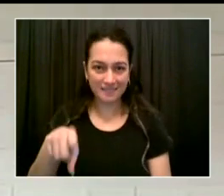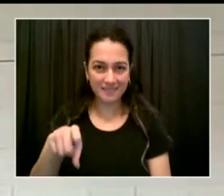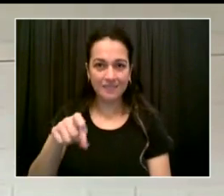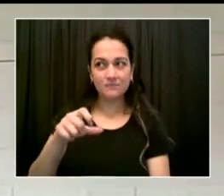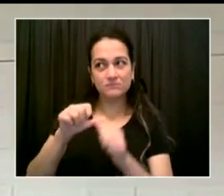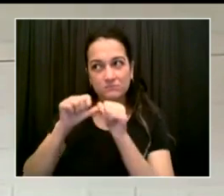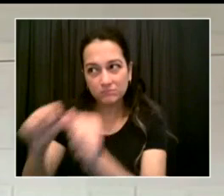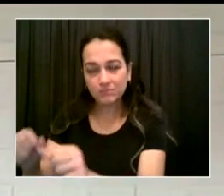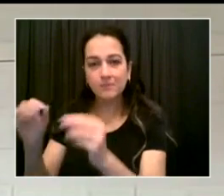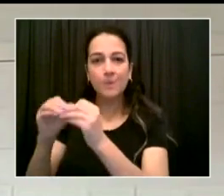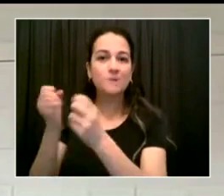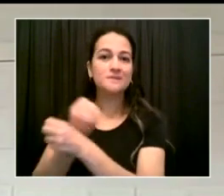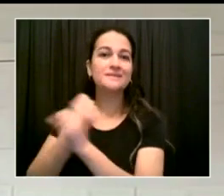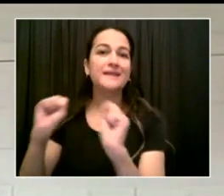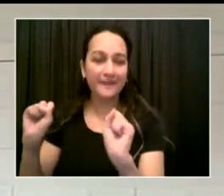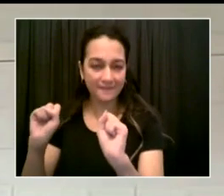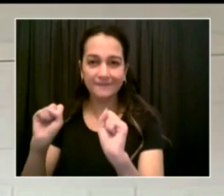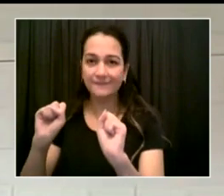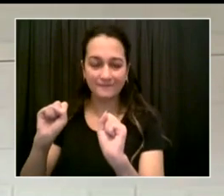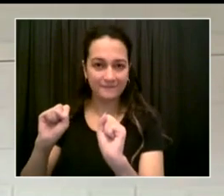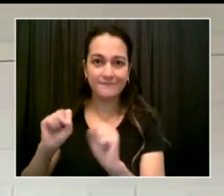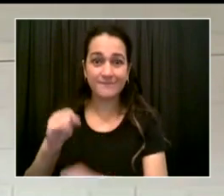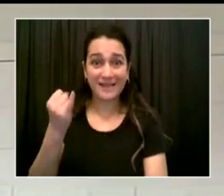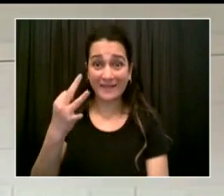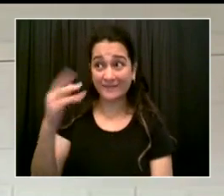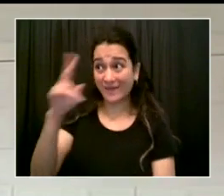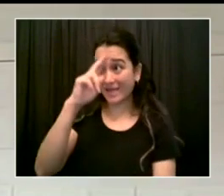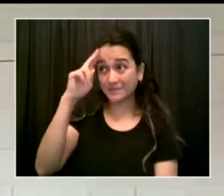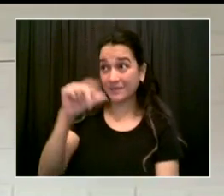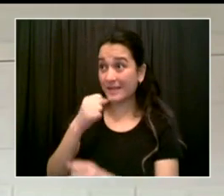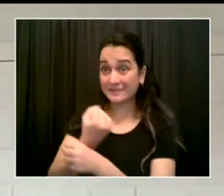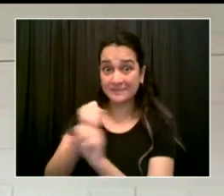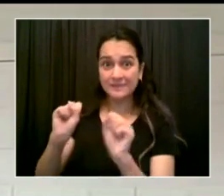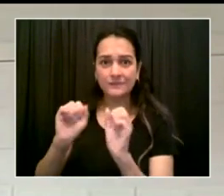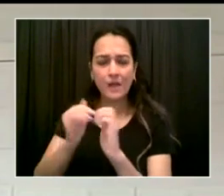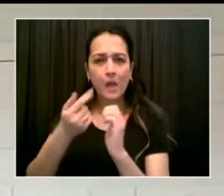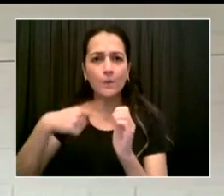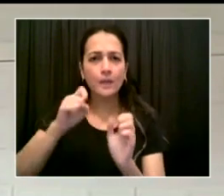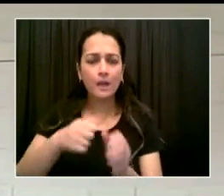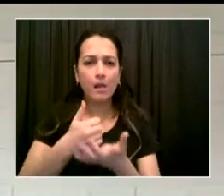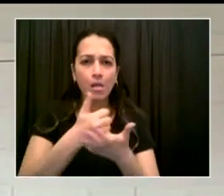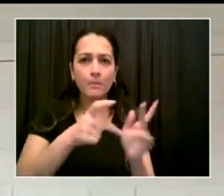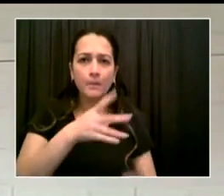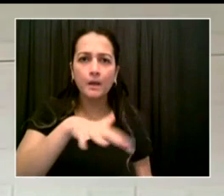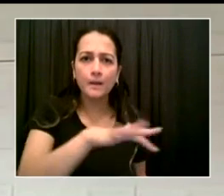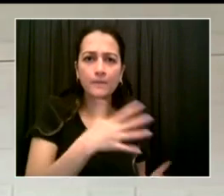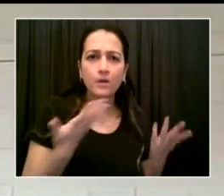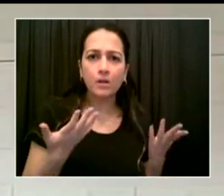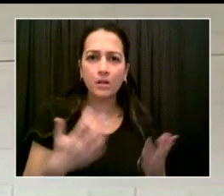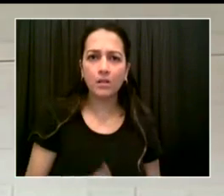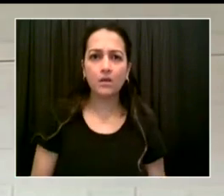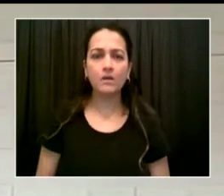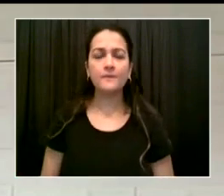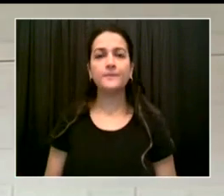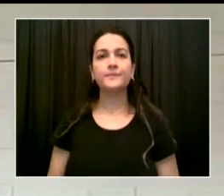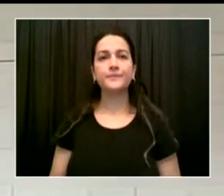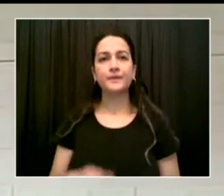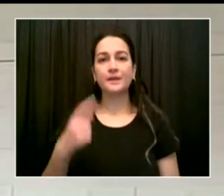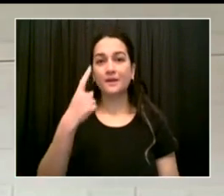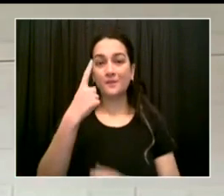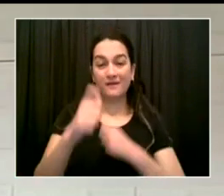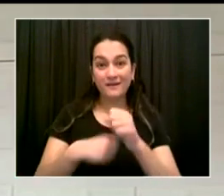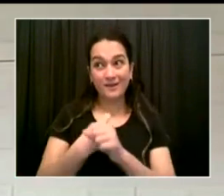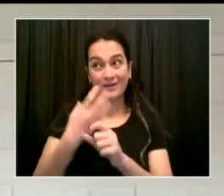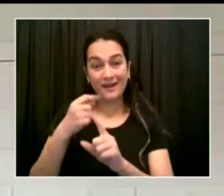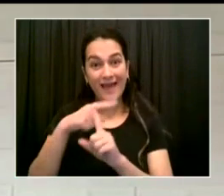on our neighbors' health. I've seen it in my district. People are getting sick. They need to go back into these spaces, and we need to feel like it is a safe place